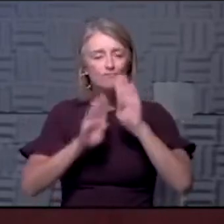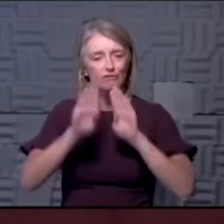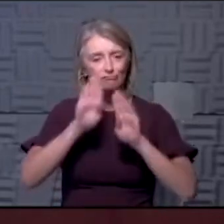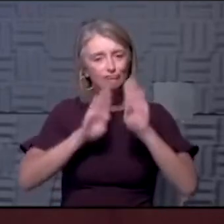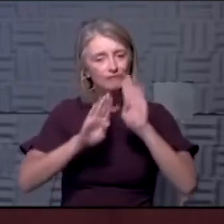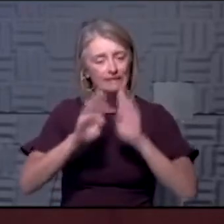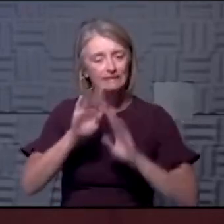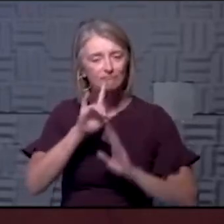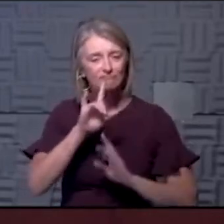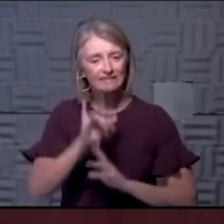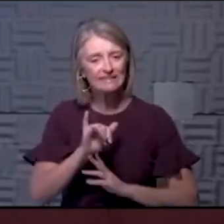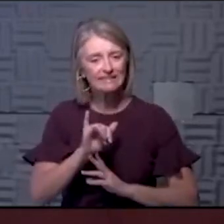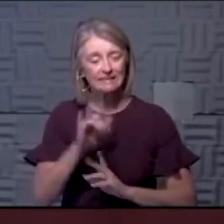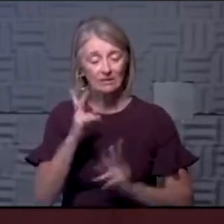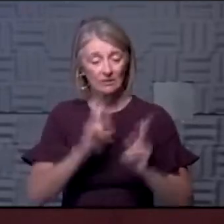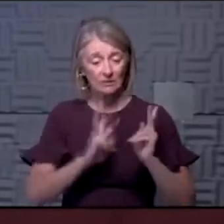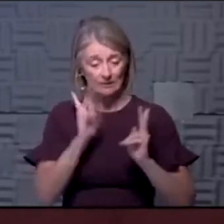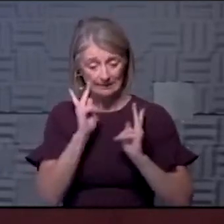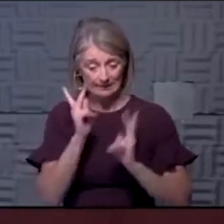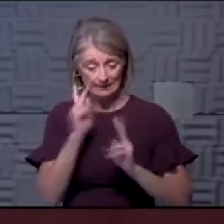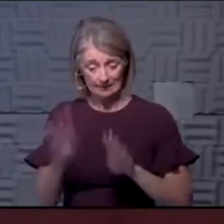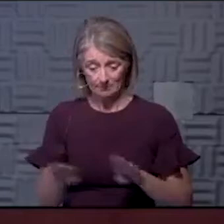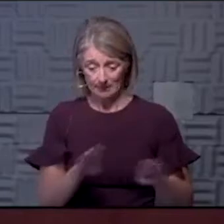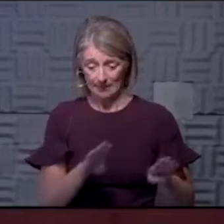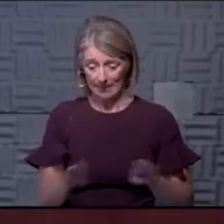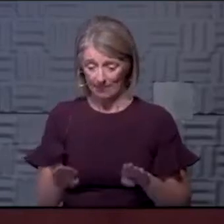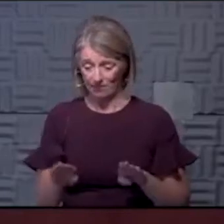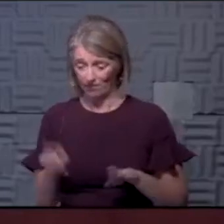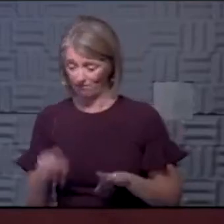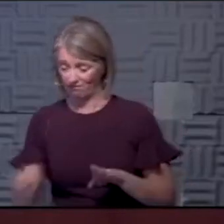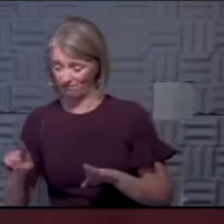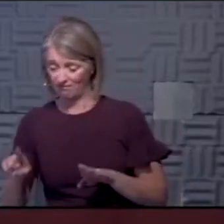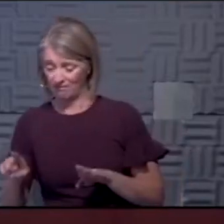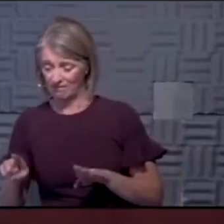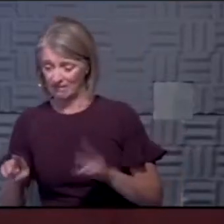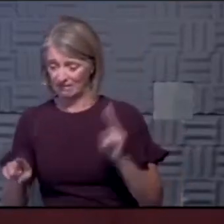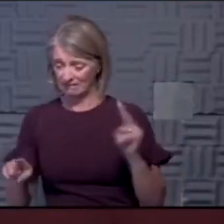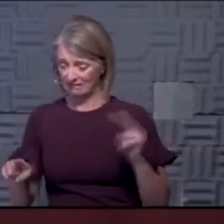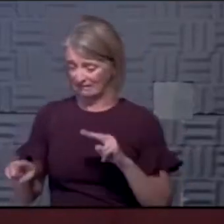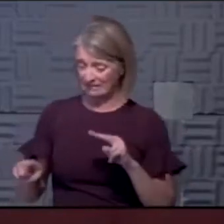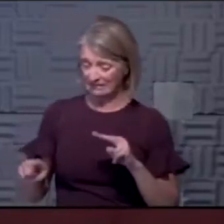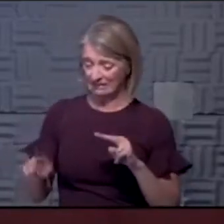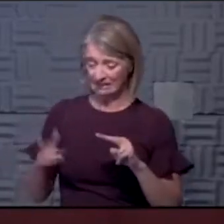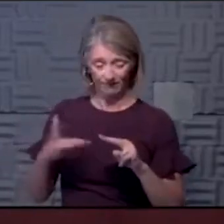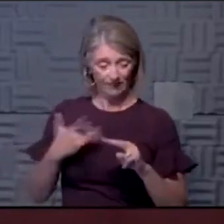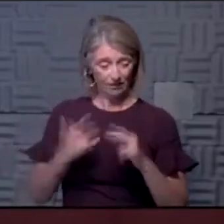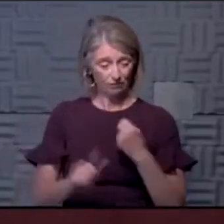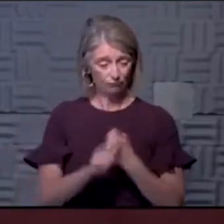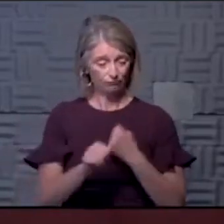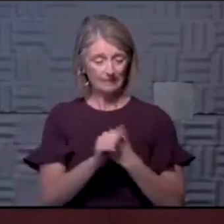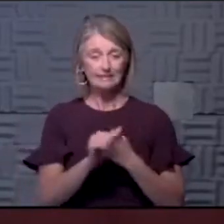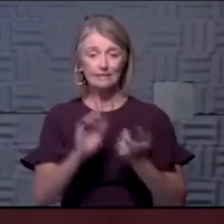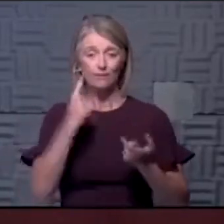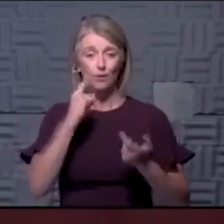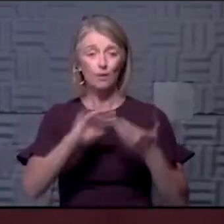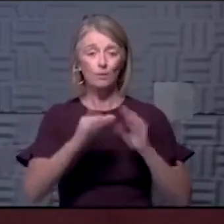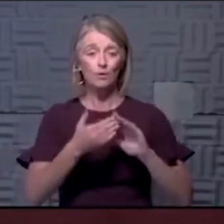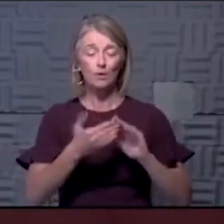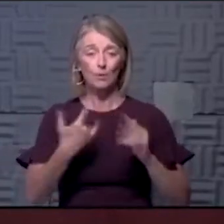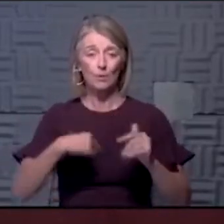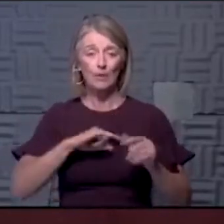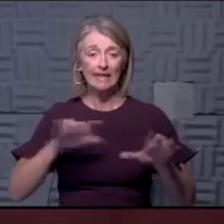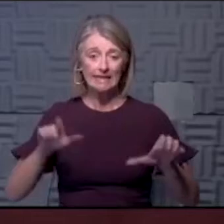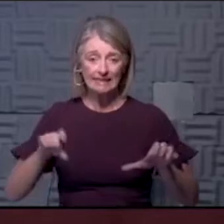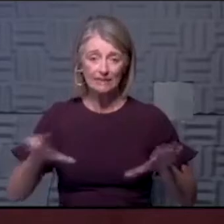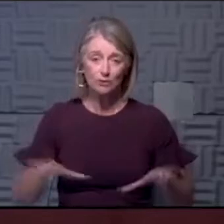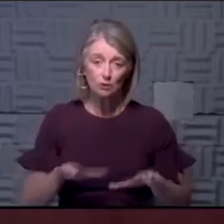frustrations is they when they see behavior that is putting the rest of the community at risk, somebody needs to do something about it, but we're still struggling